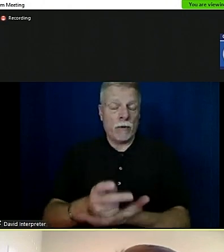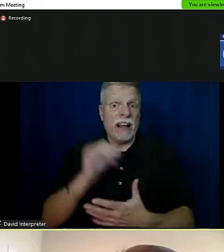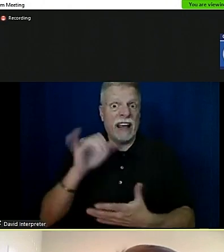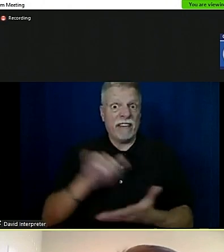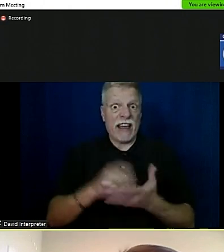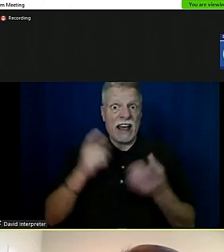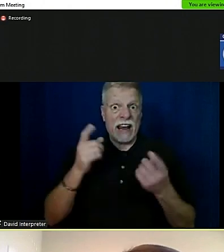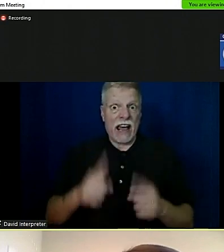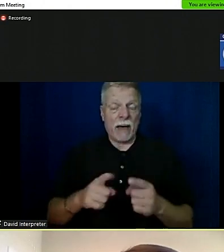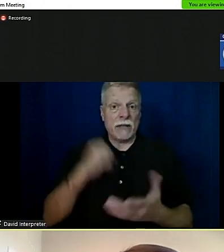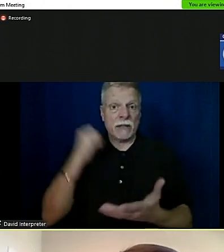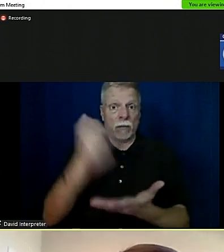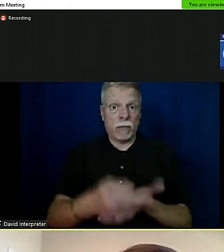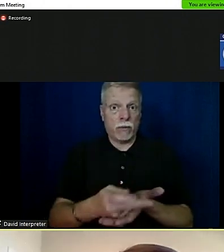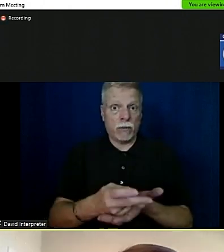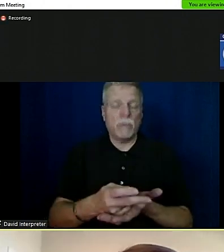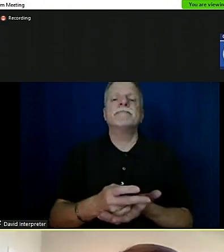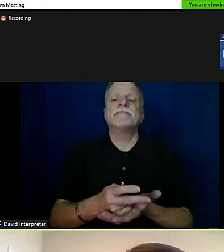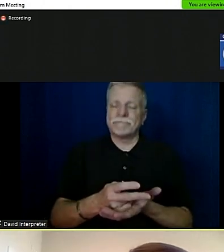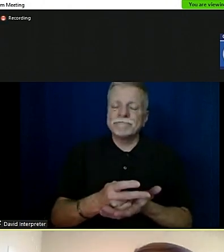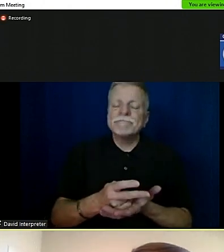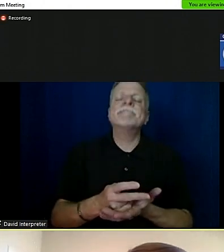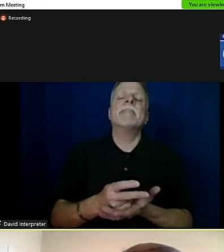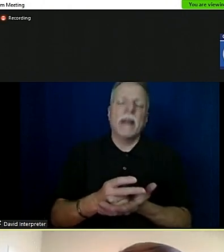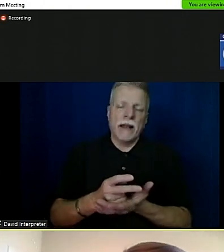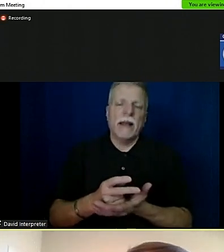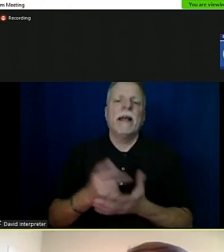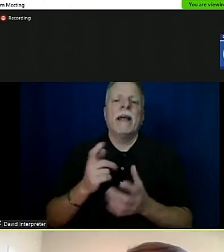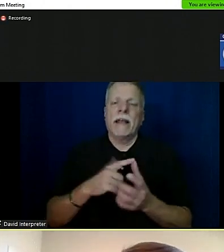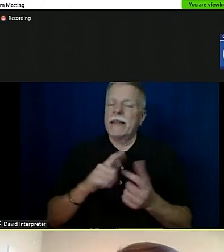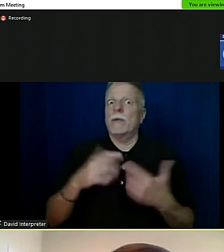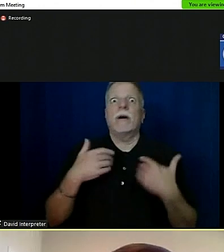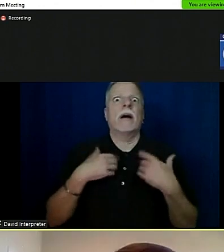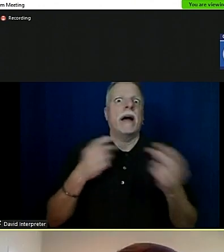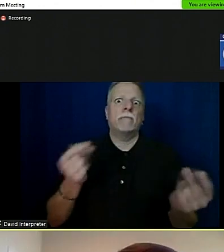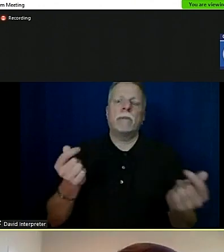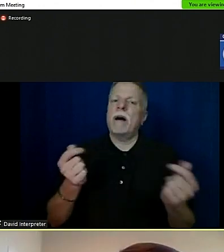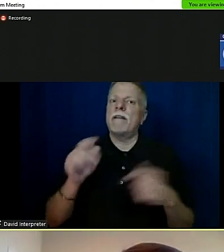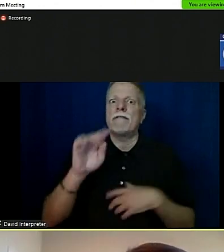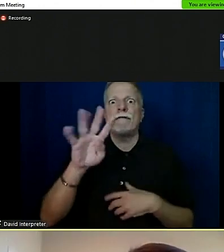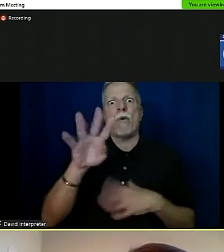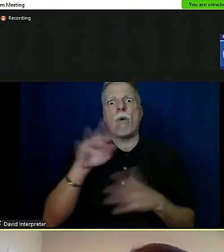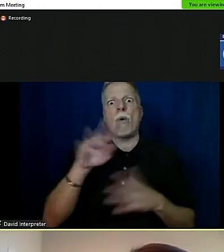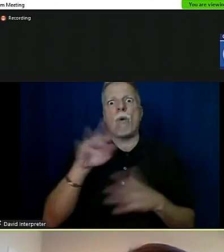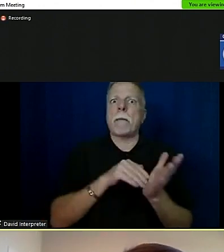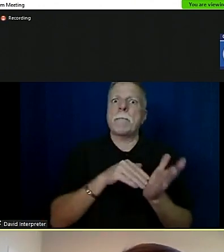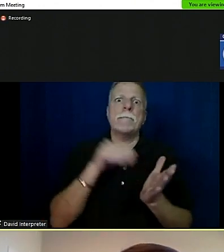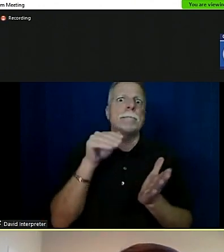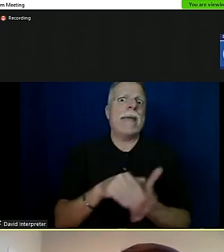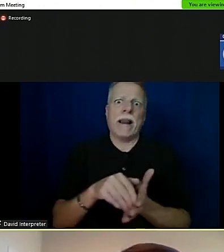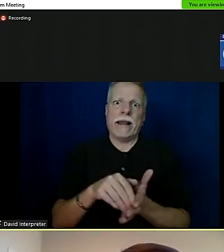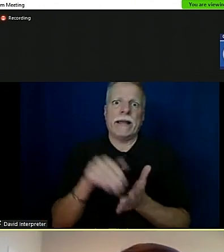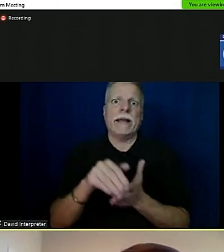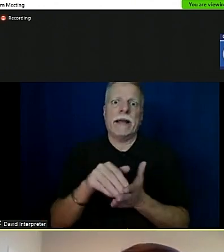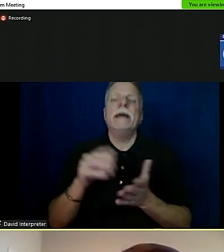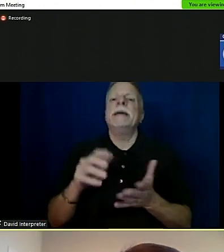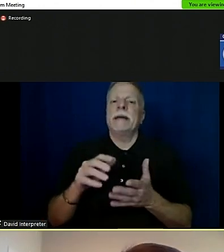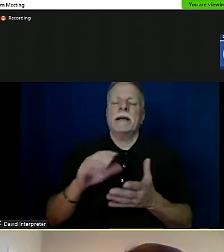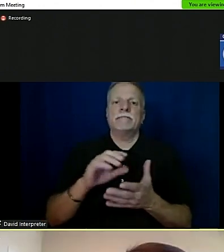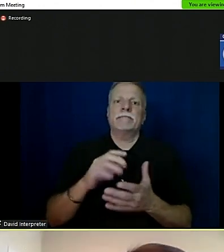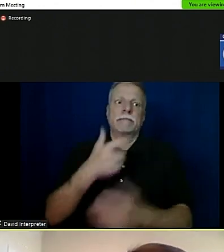then as soon as it's approved, there'll be 4 million doses a week of that vaccine, and if Colorado gets its